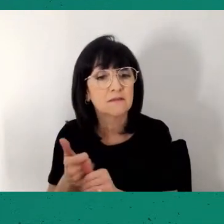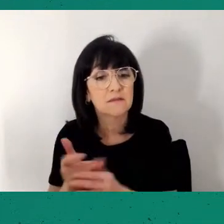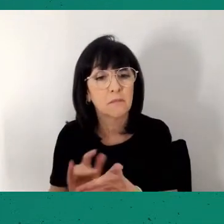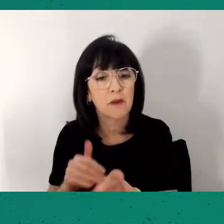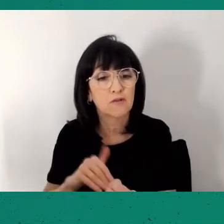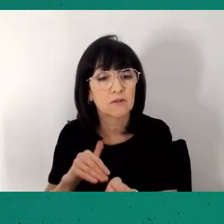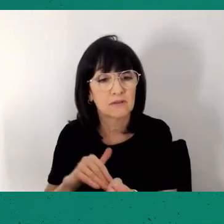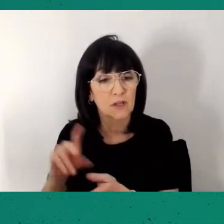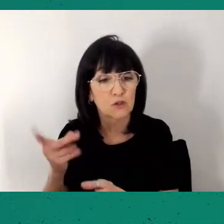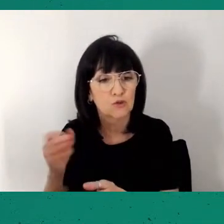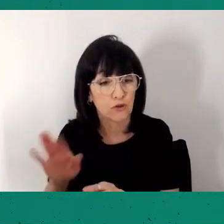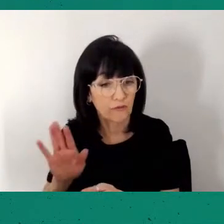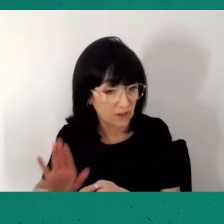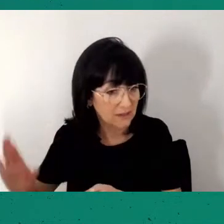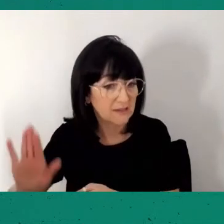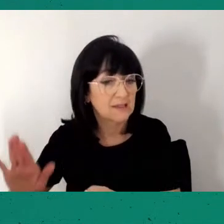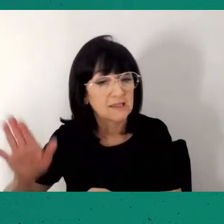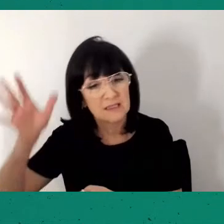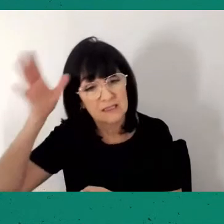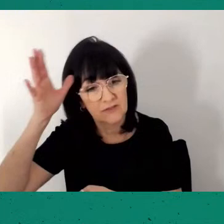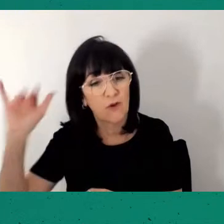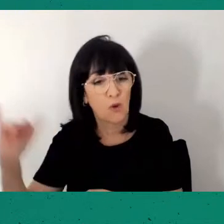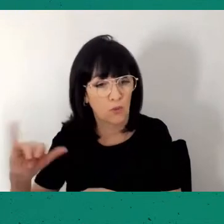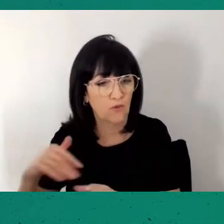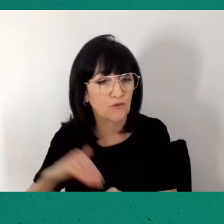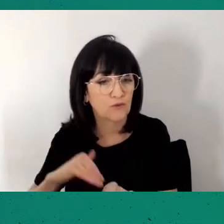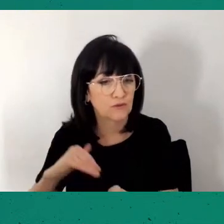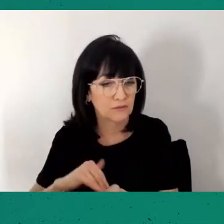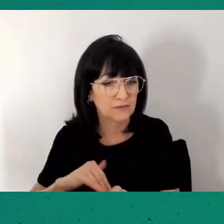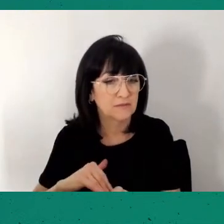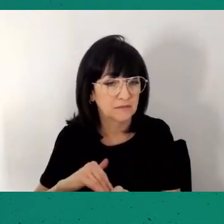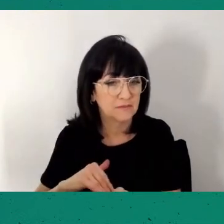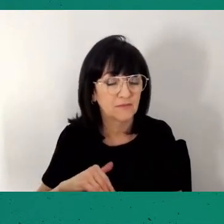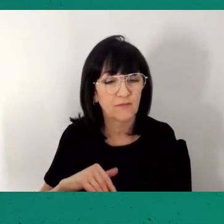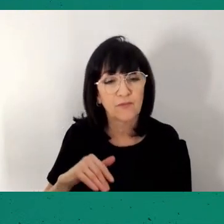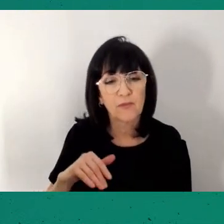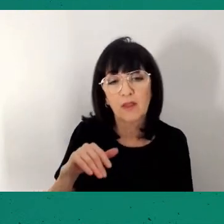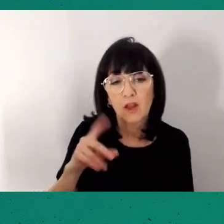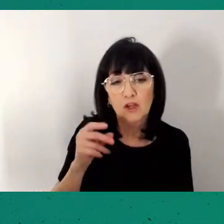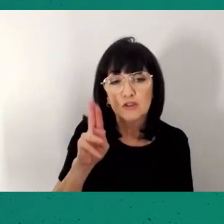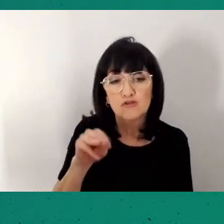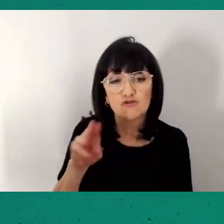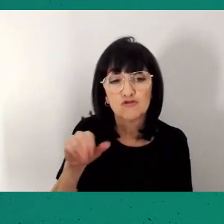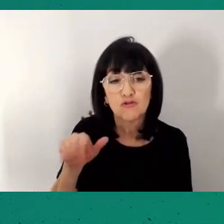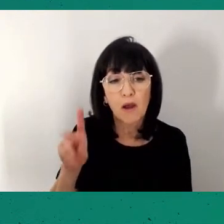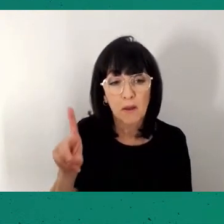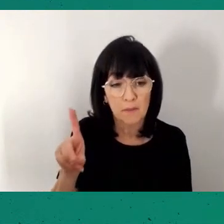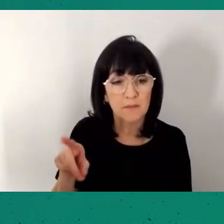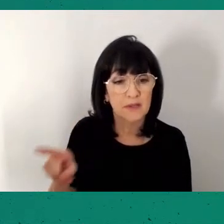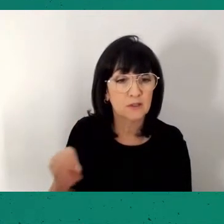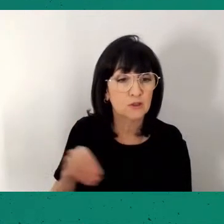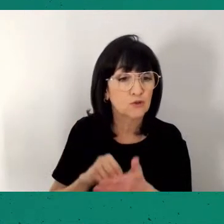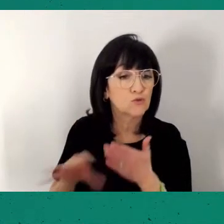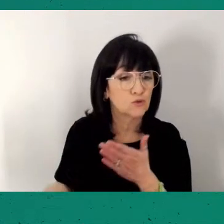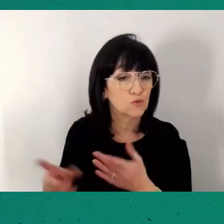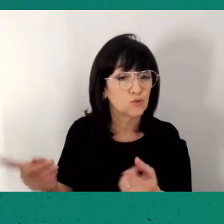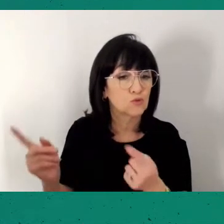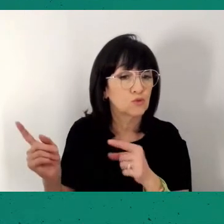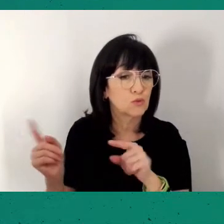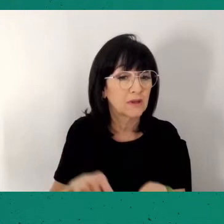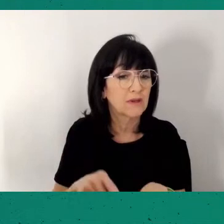Dover, and his father was a medical doctor. Omar Drummond, who was actually a student who, when he came to Dover High